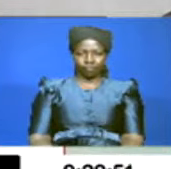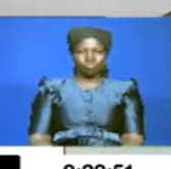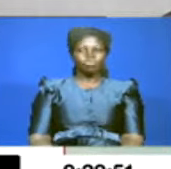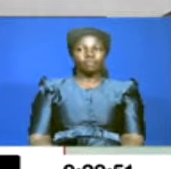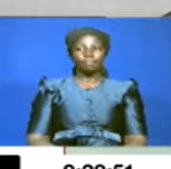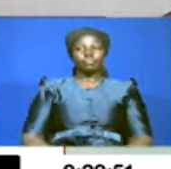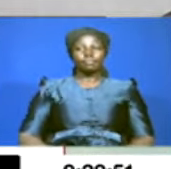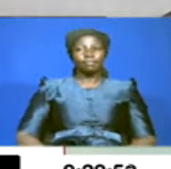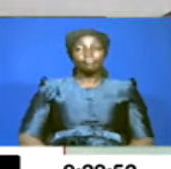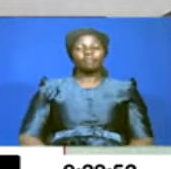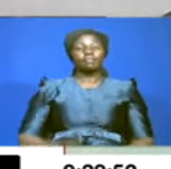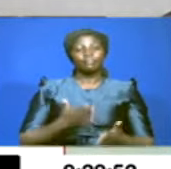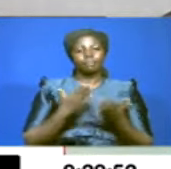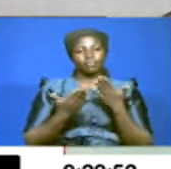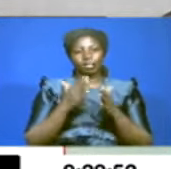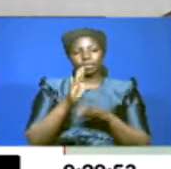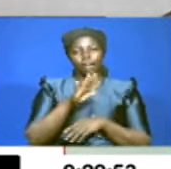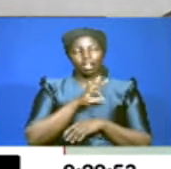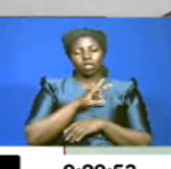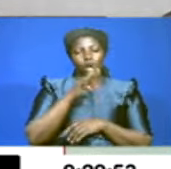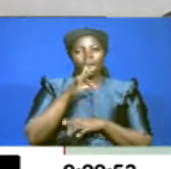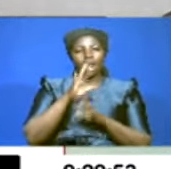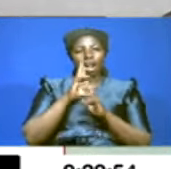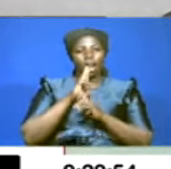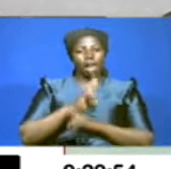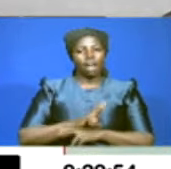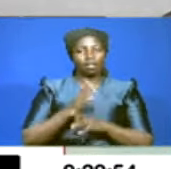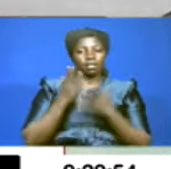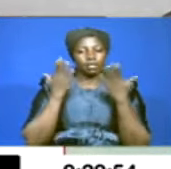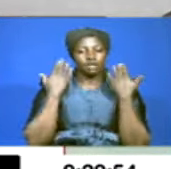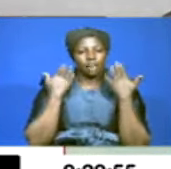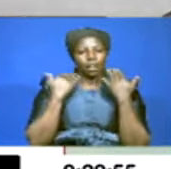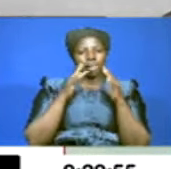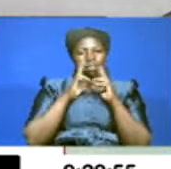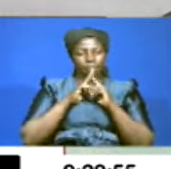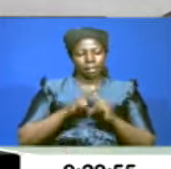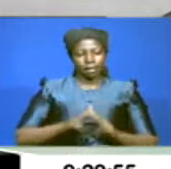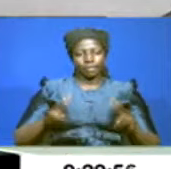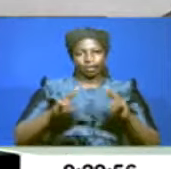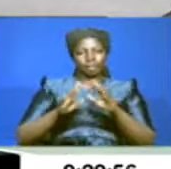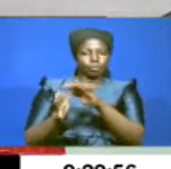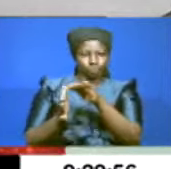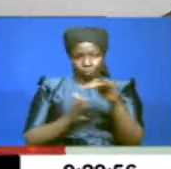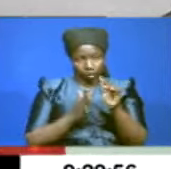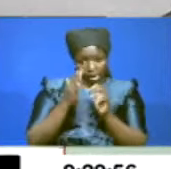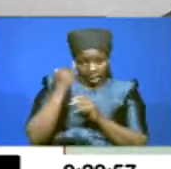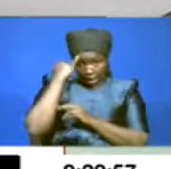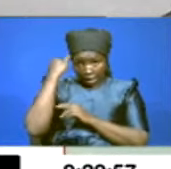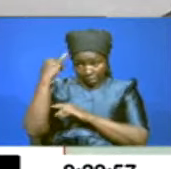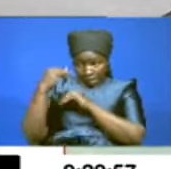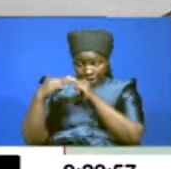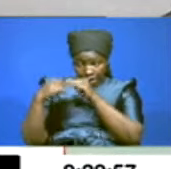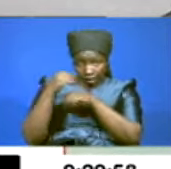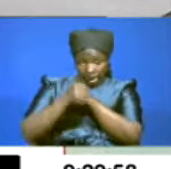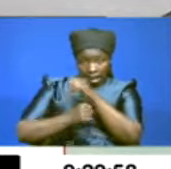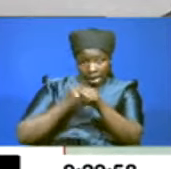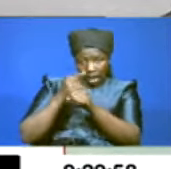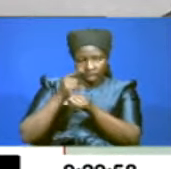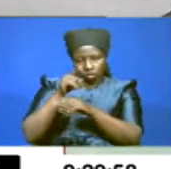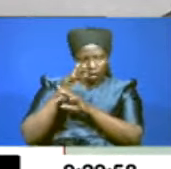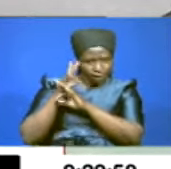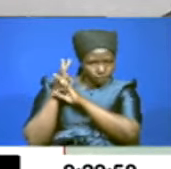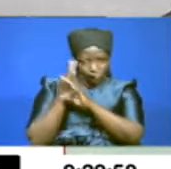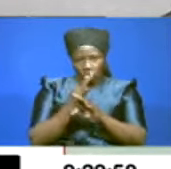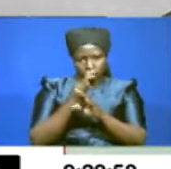May Catherine's soul rest in eternal peace. Imagine for 7 years you are forced to live with a